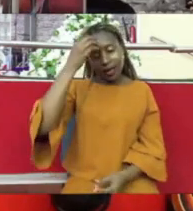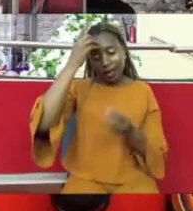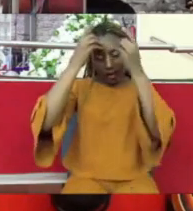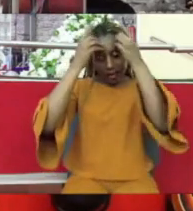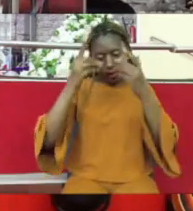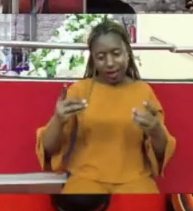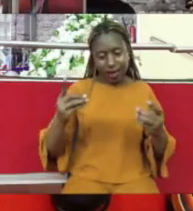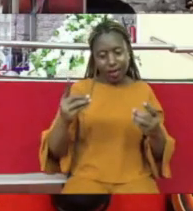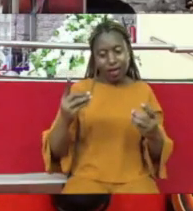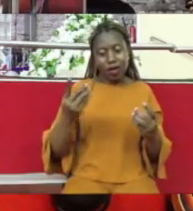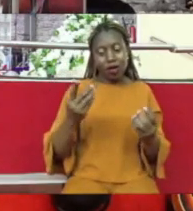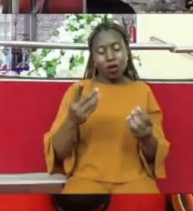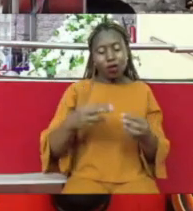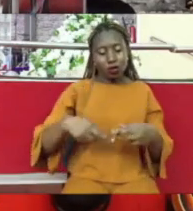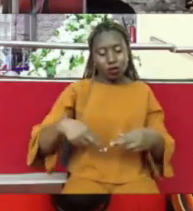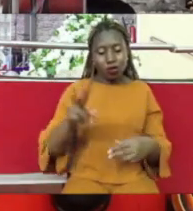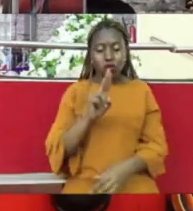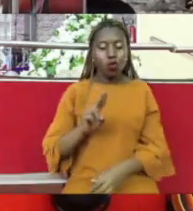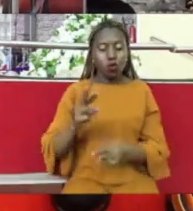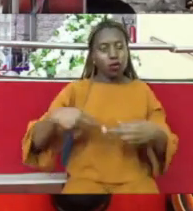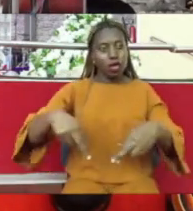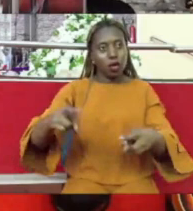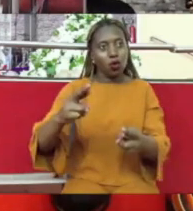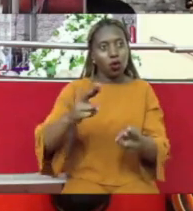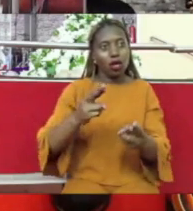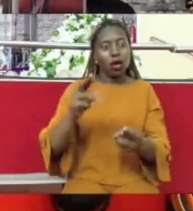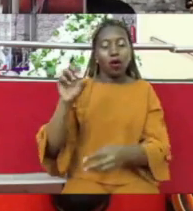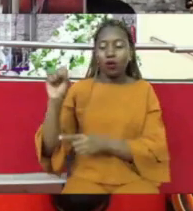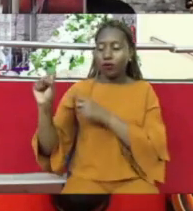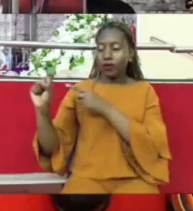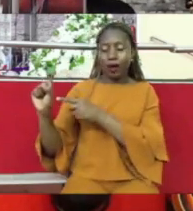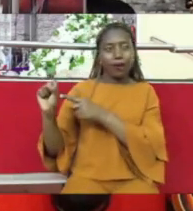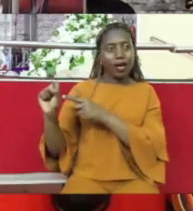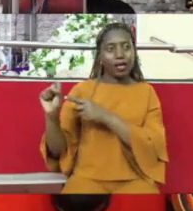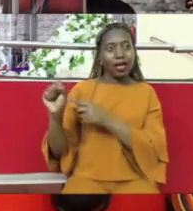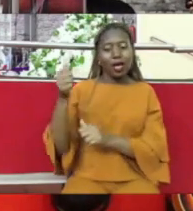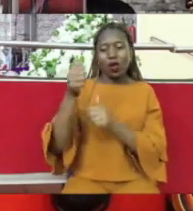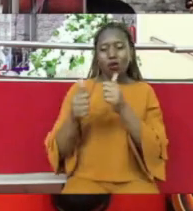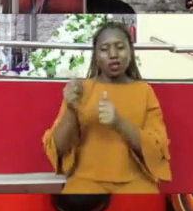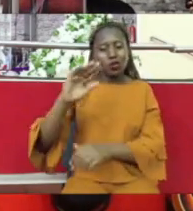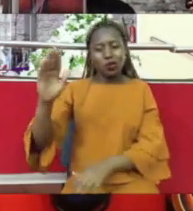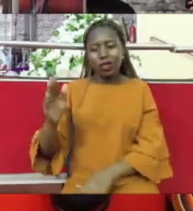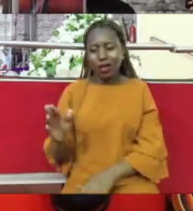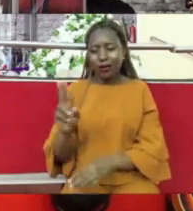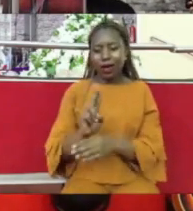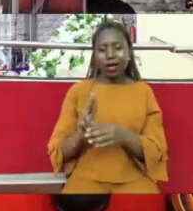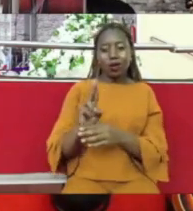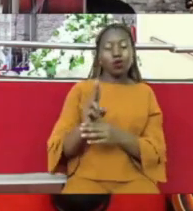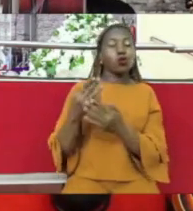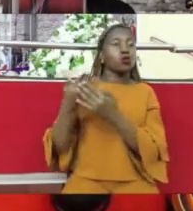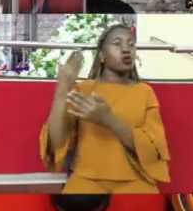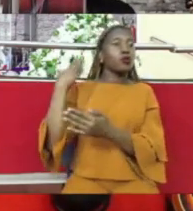pass through Samaria, irrespective of the fact that they never used to see eye to eye. Lakini Yesu katika safari yake akamwambia